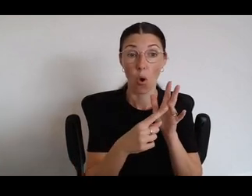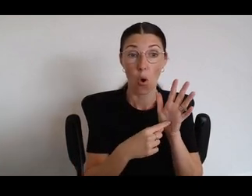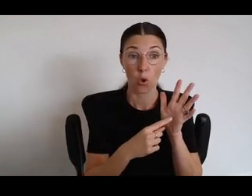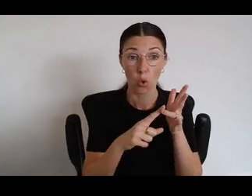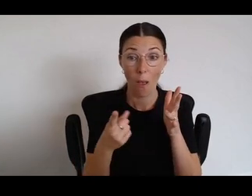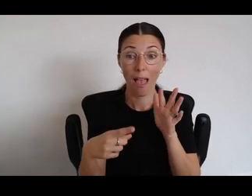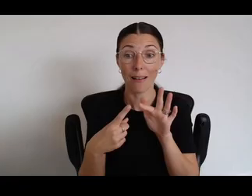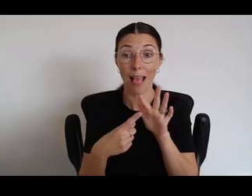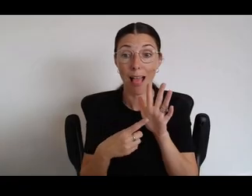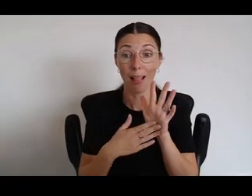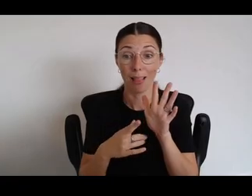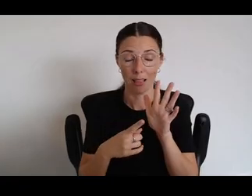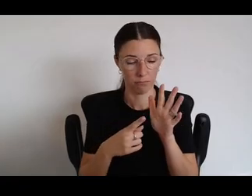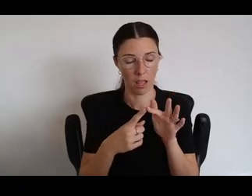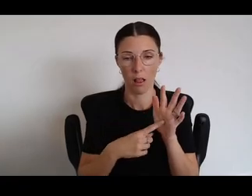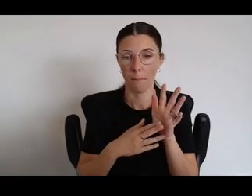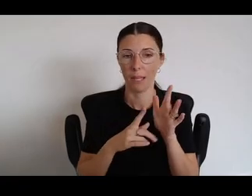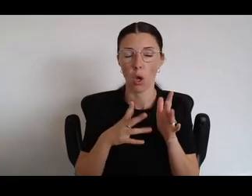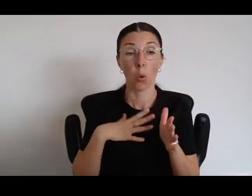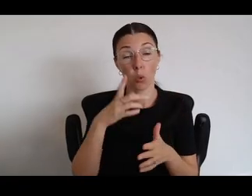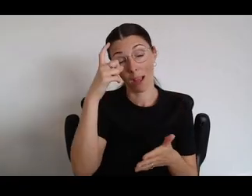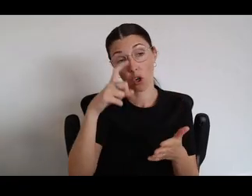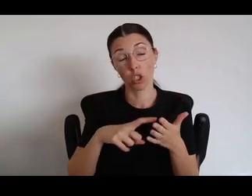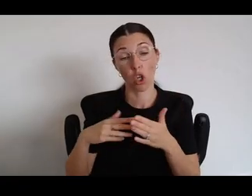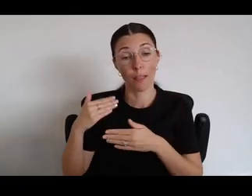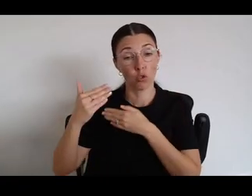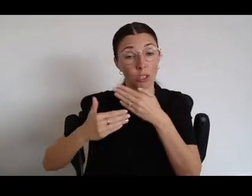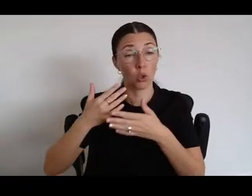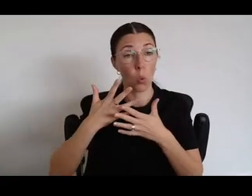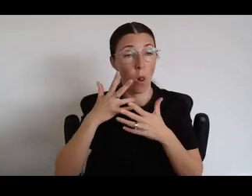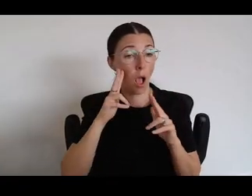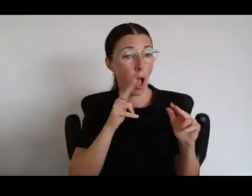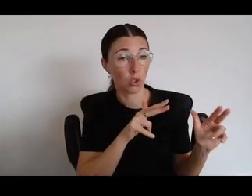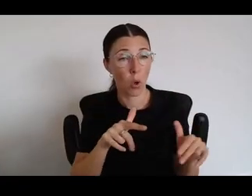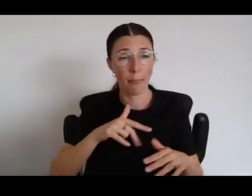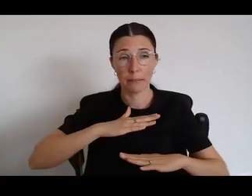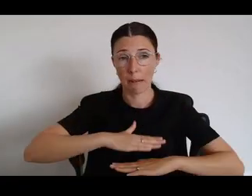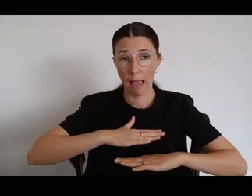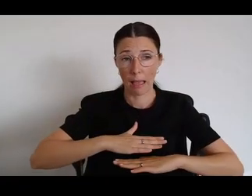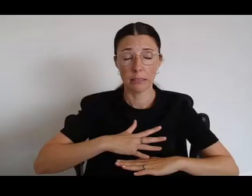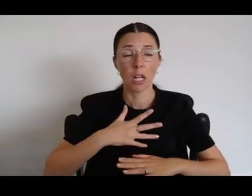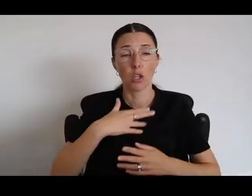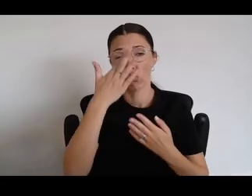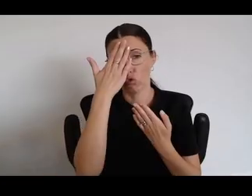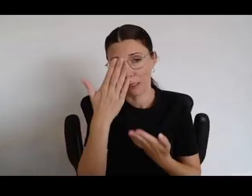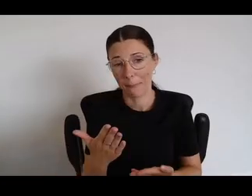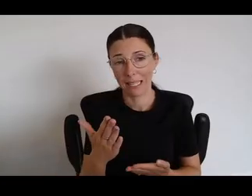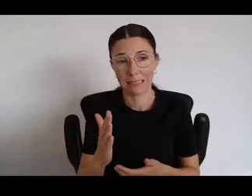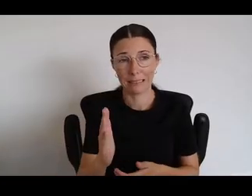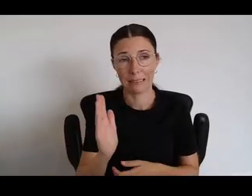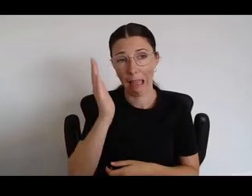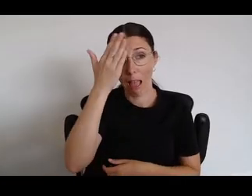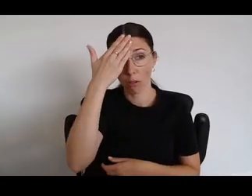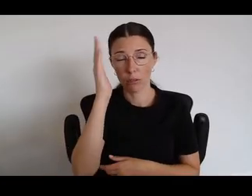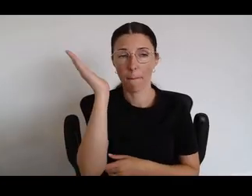like to acknowledge the traditional custodians of this land where we meet today, and pay our respects to elders past, present, and